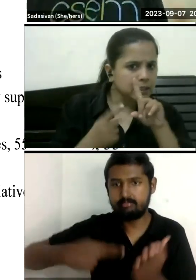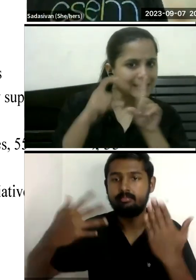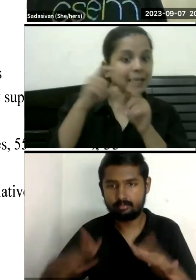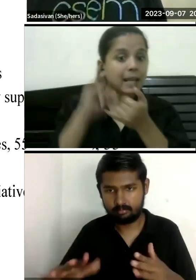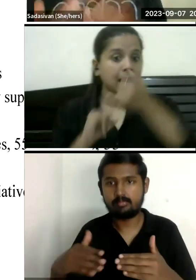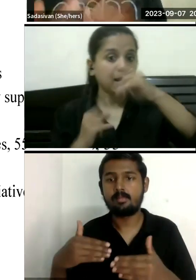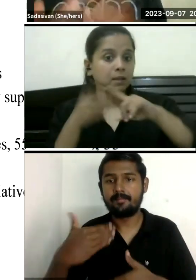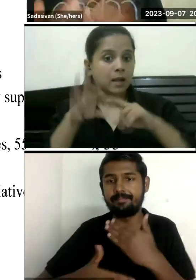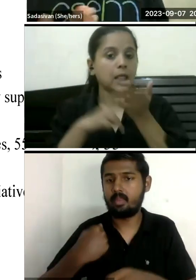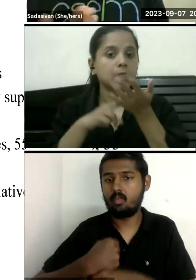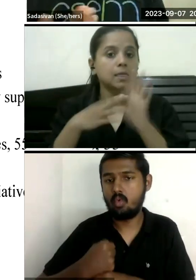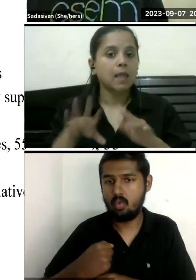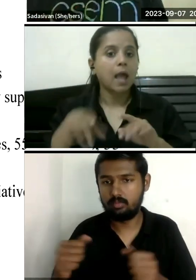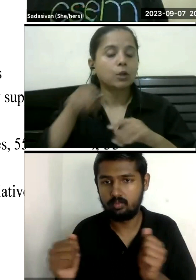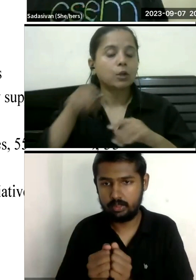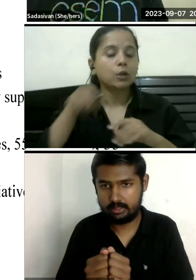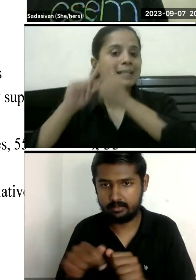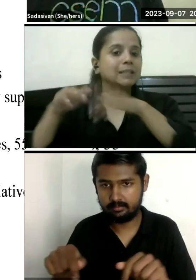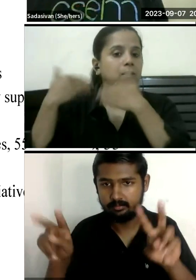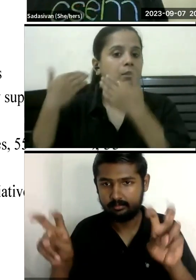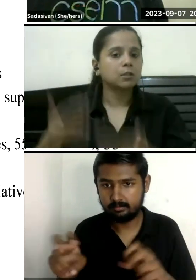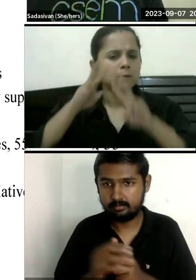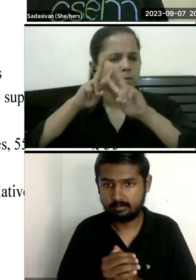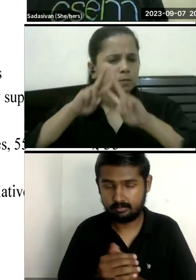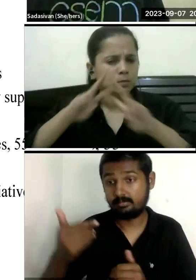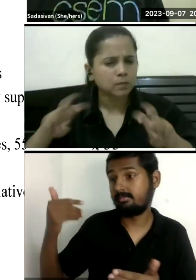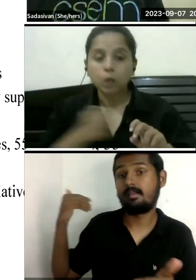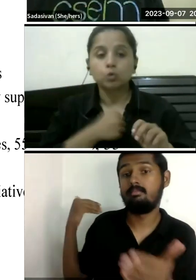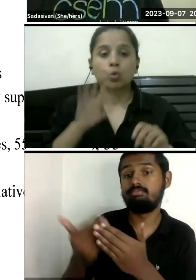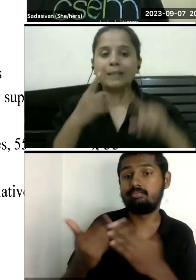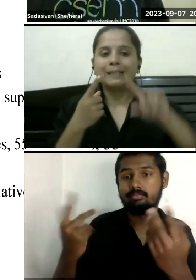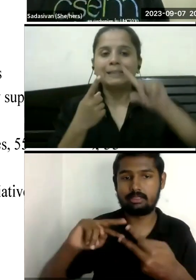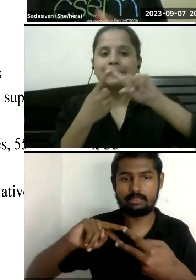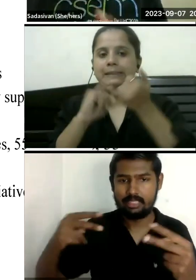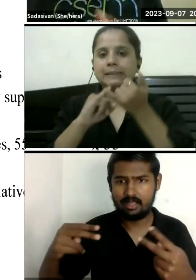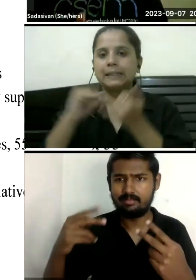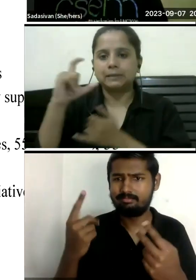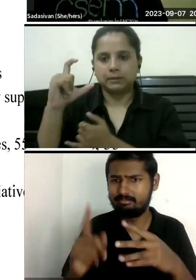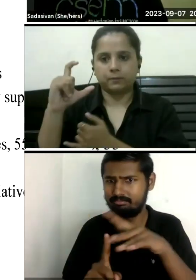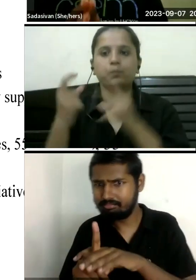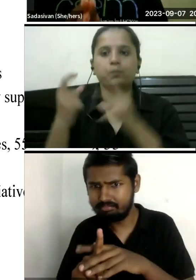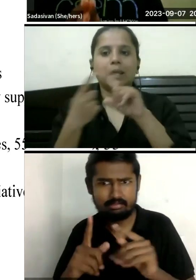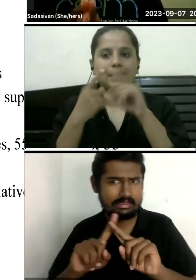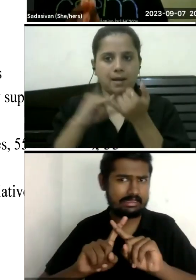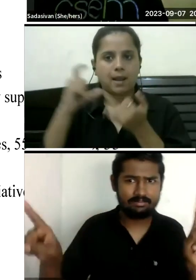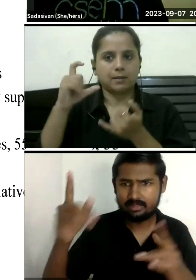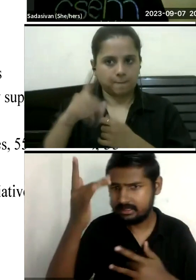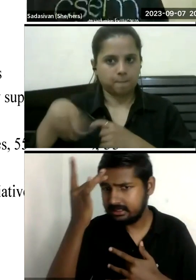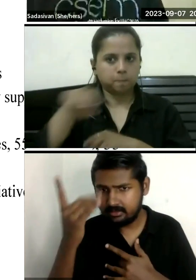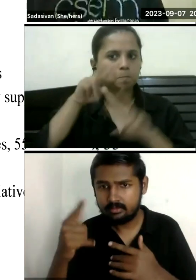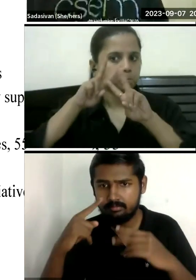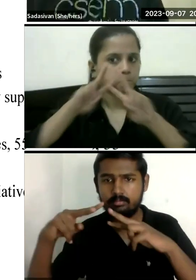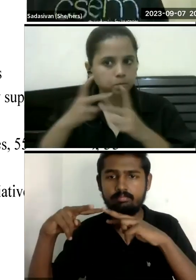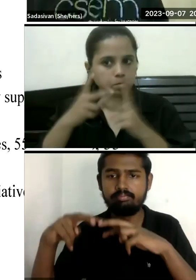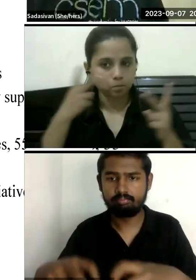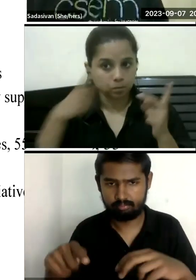the background, the causes of the disease. And many patient advocacy